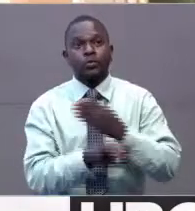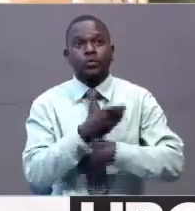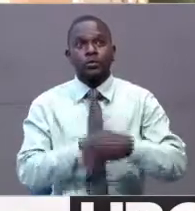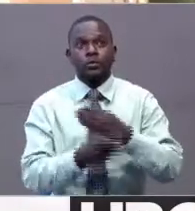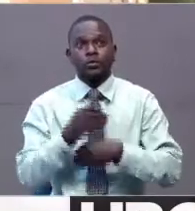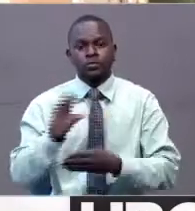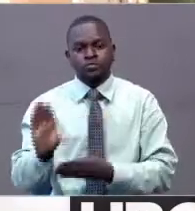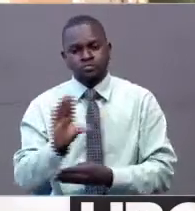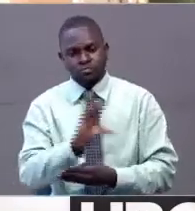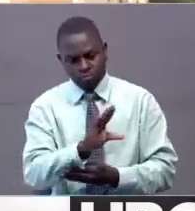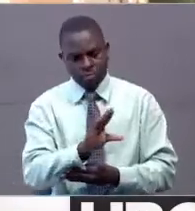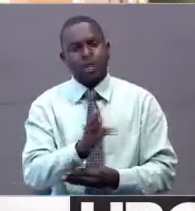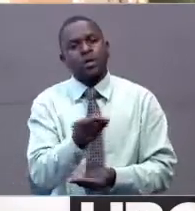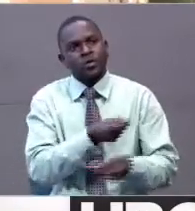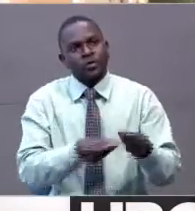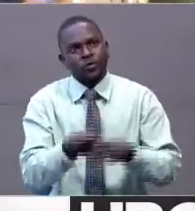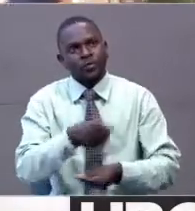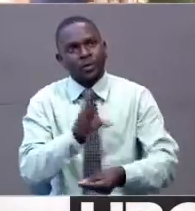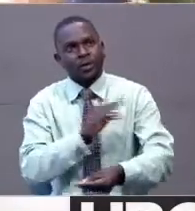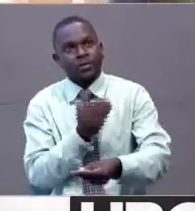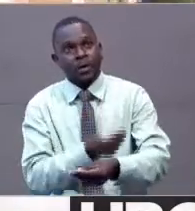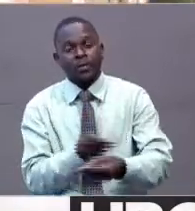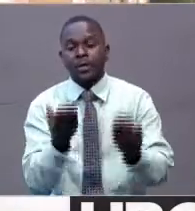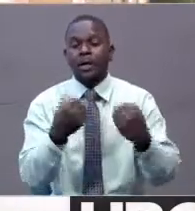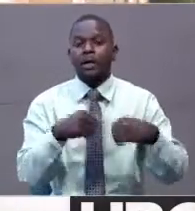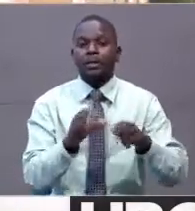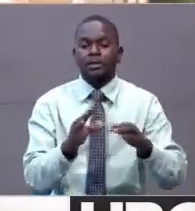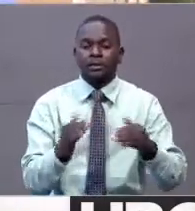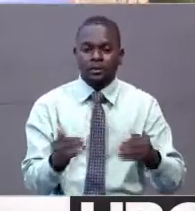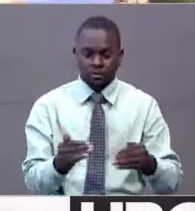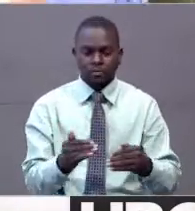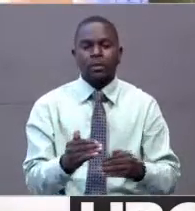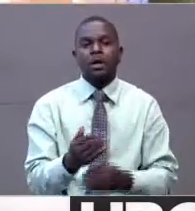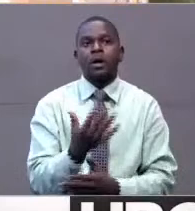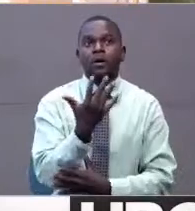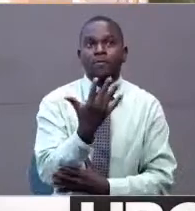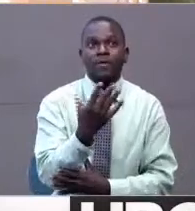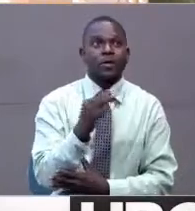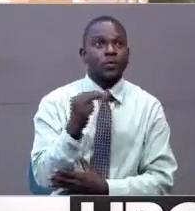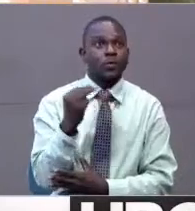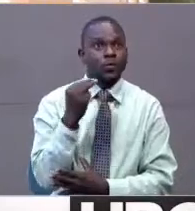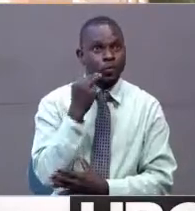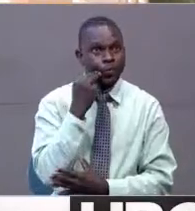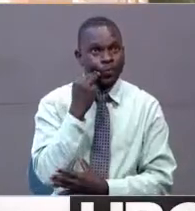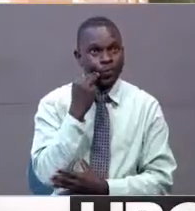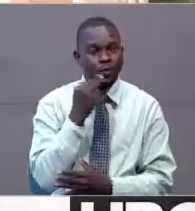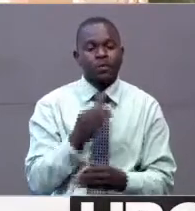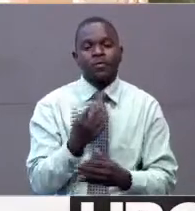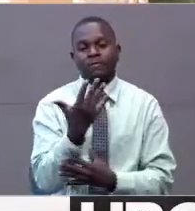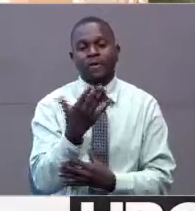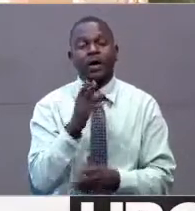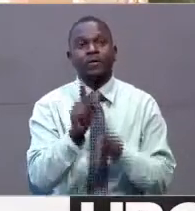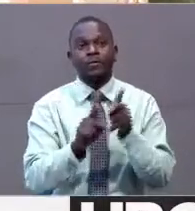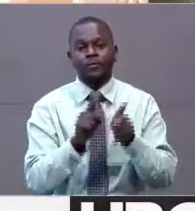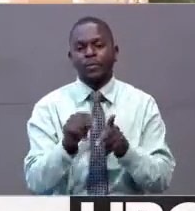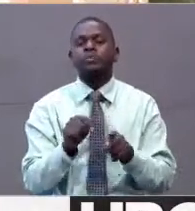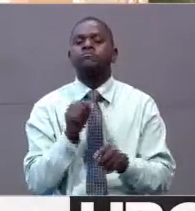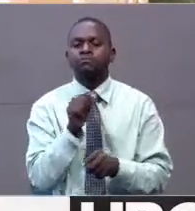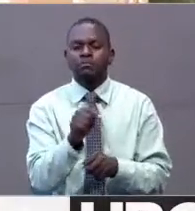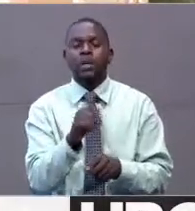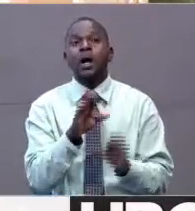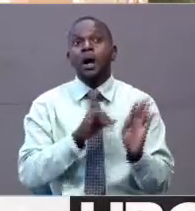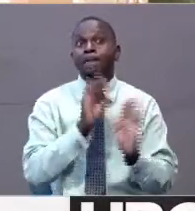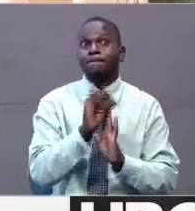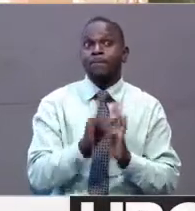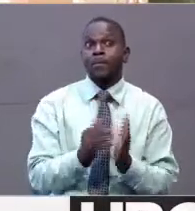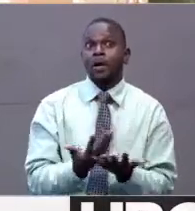to disabled people to do economic empowerment activities to a tune of about 5 million for about 5 people. That kind of program